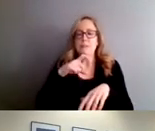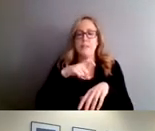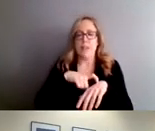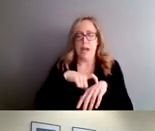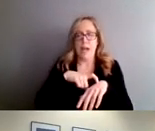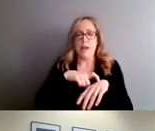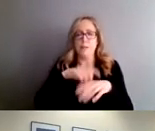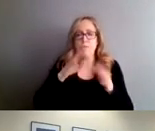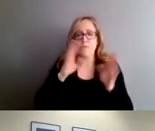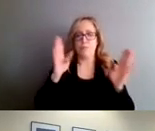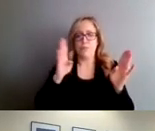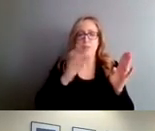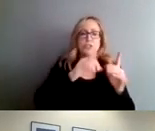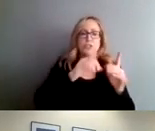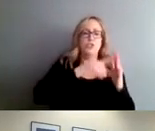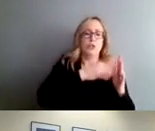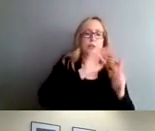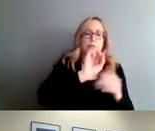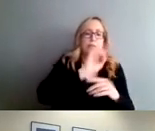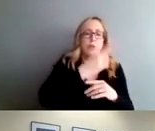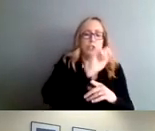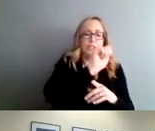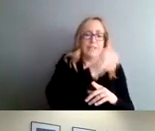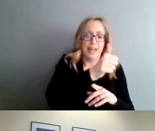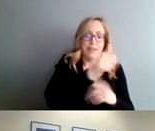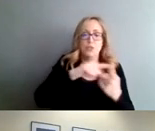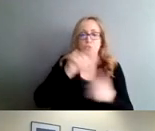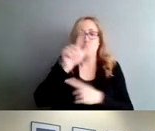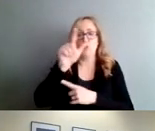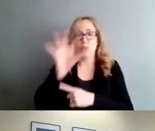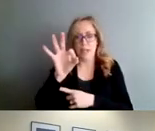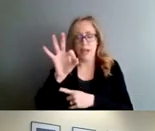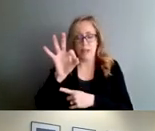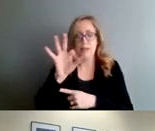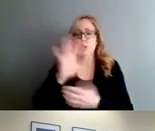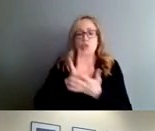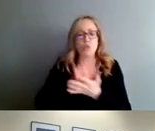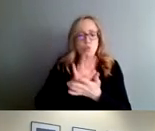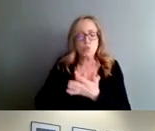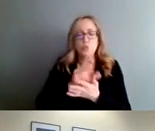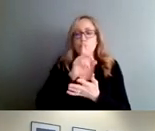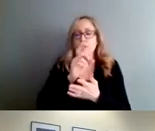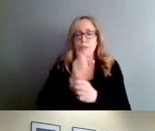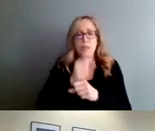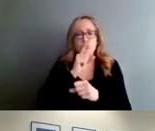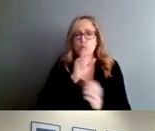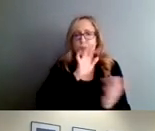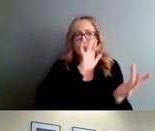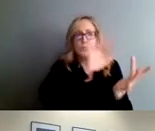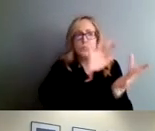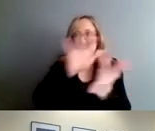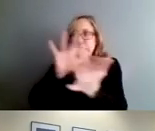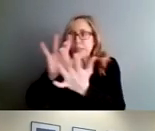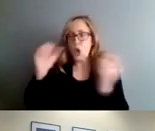March 10th through March 29th, schools are really doubling down, making sure that they are reaching out to each and every